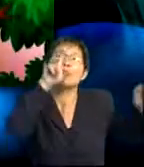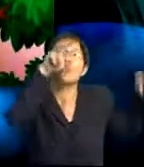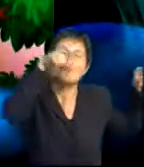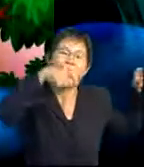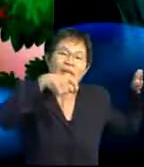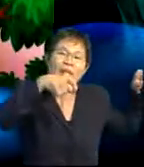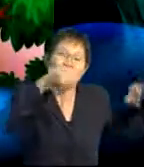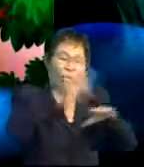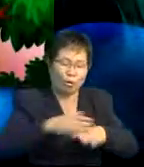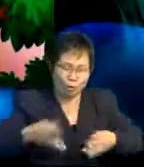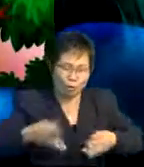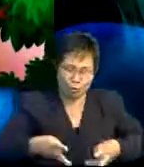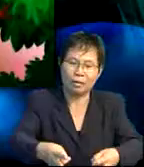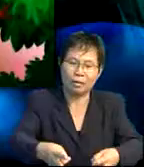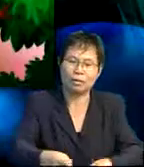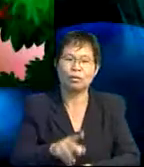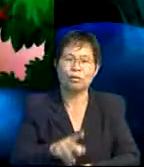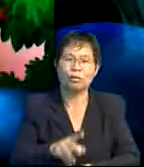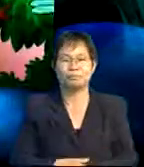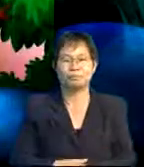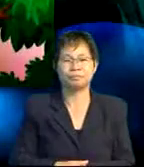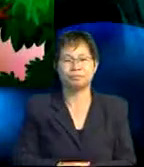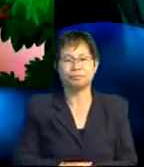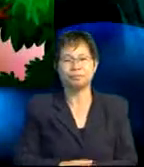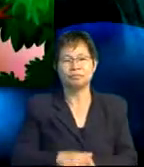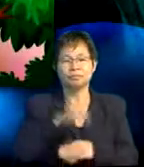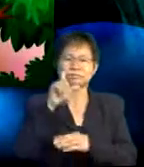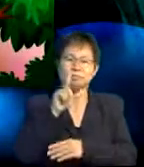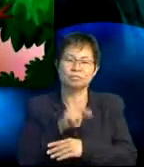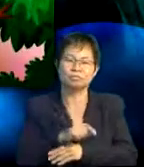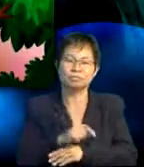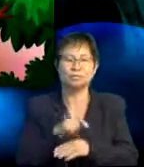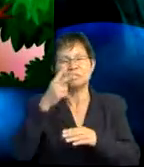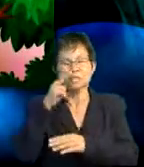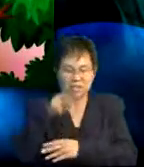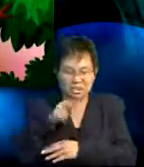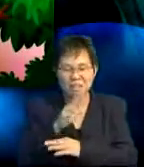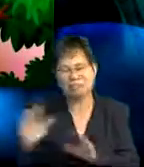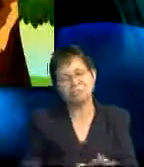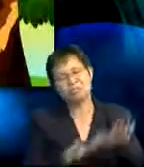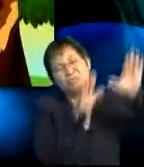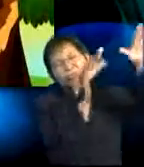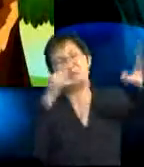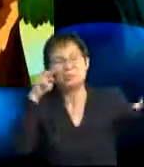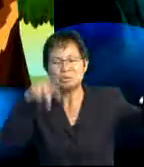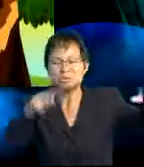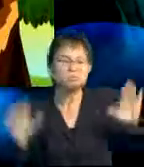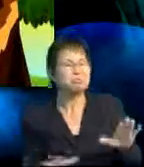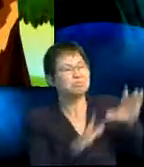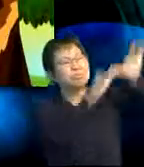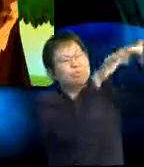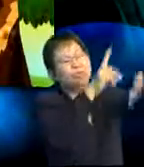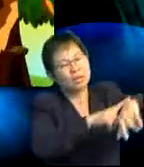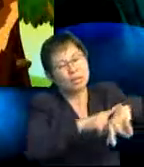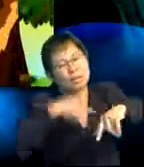parrots along the way. "Squawk!" they screamed and flew away when they saw him.